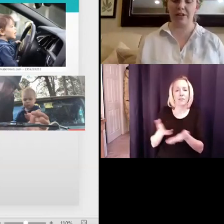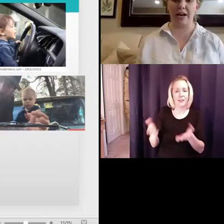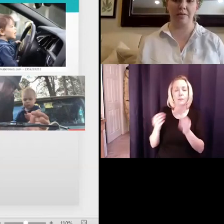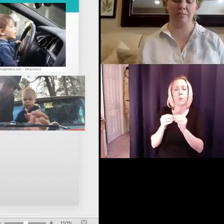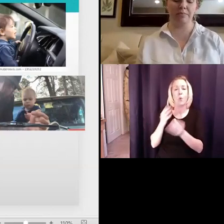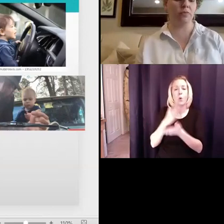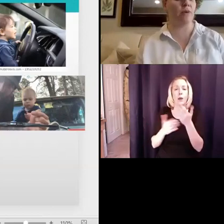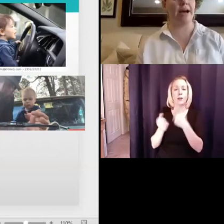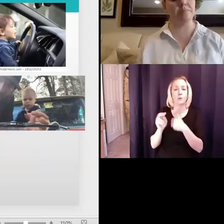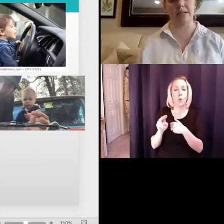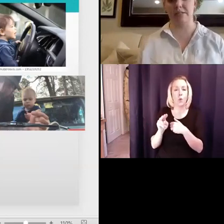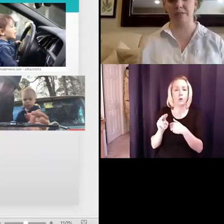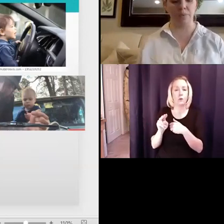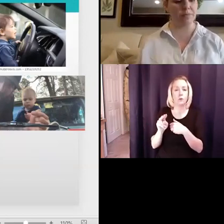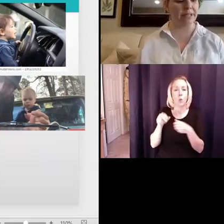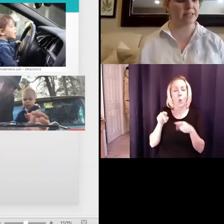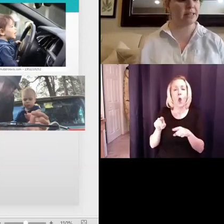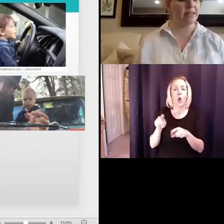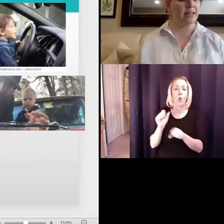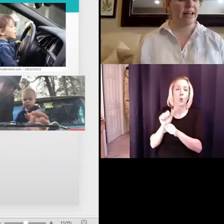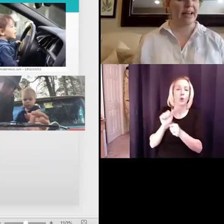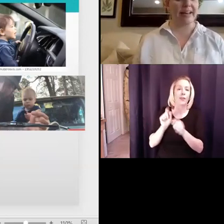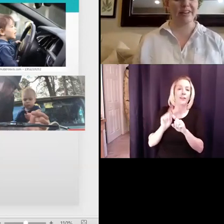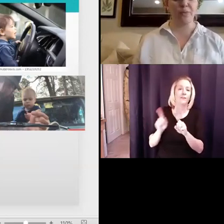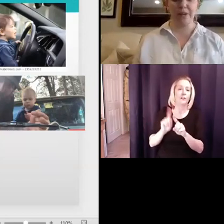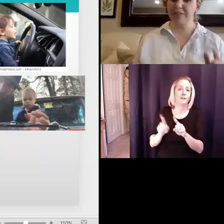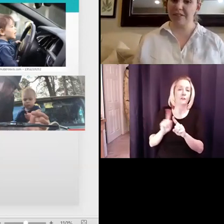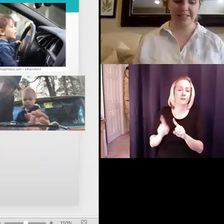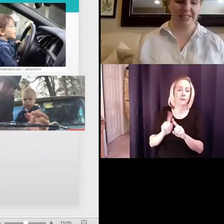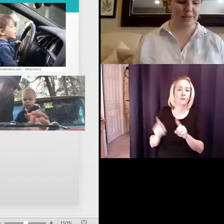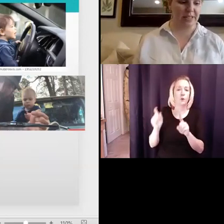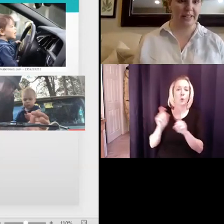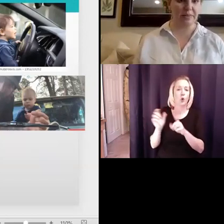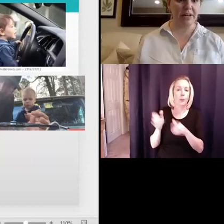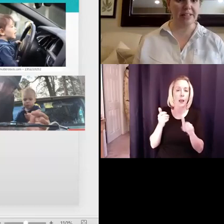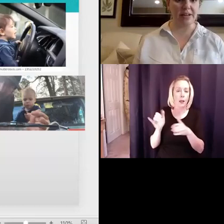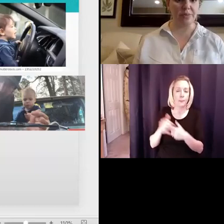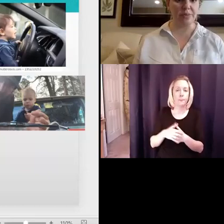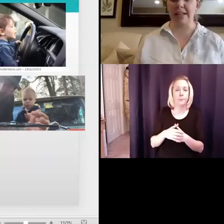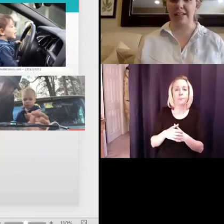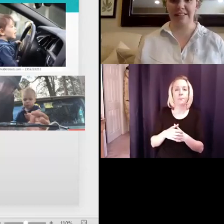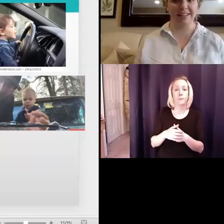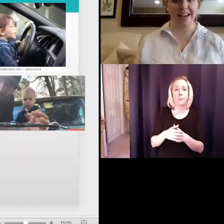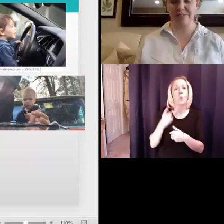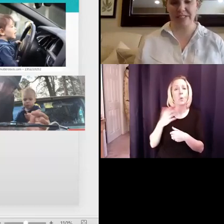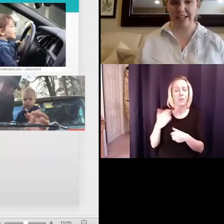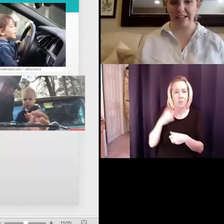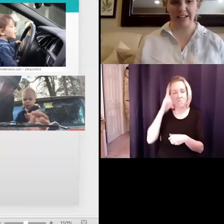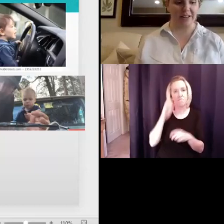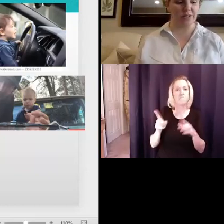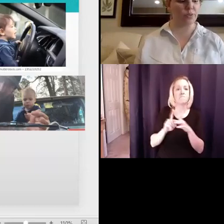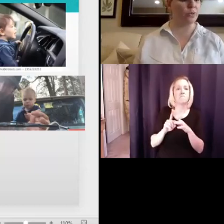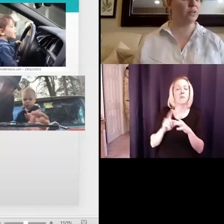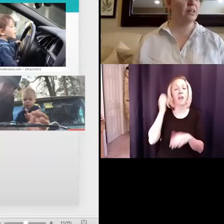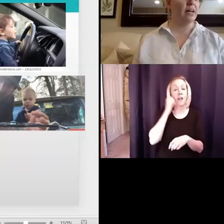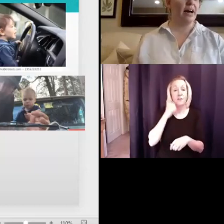with rhymes and different word plays. And one of the things that I was thinking about is that we sing every day at